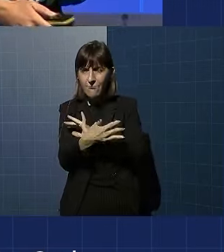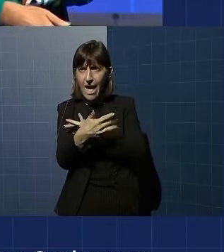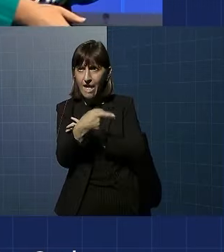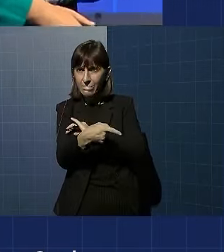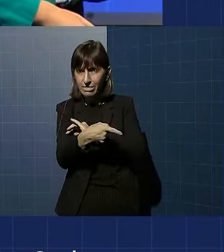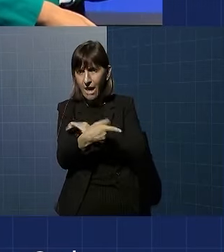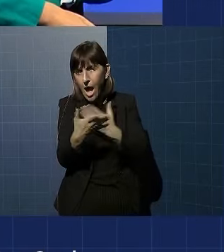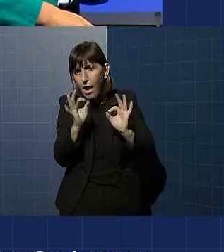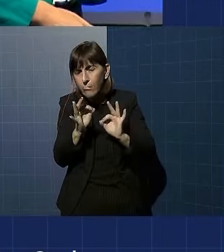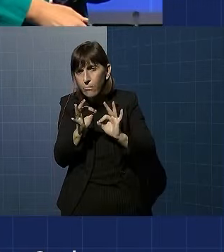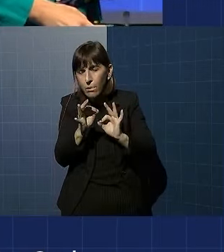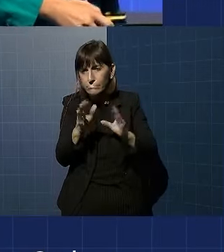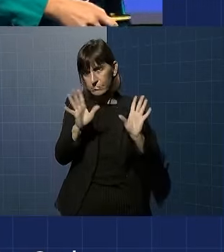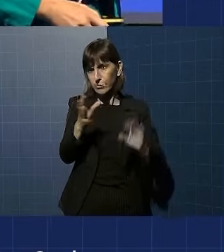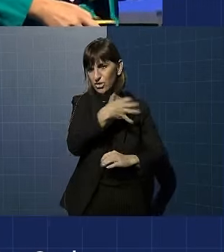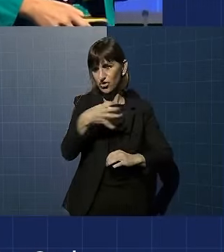long-term missions.